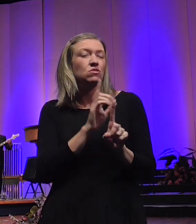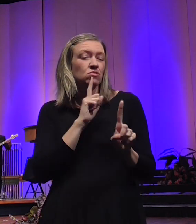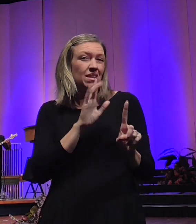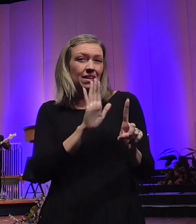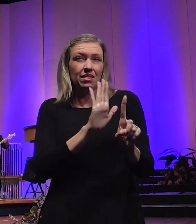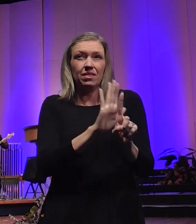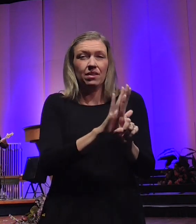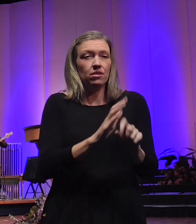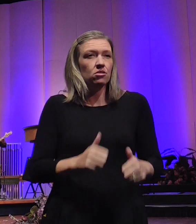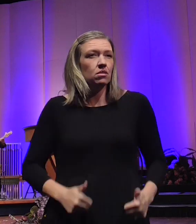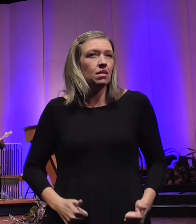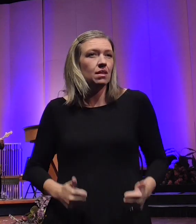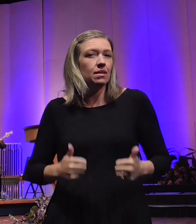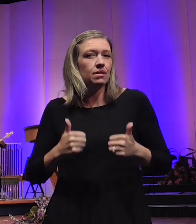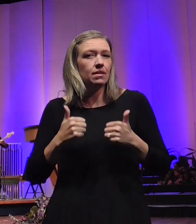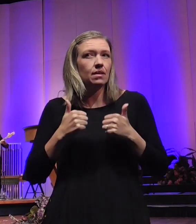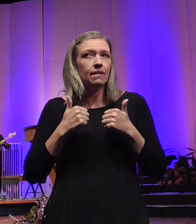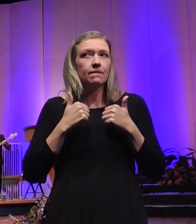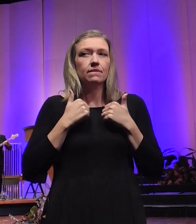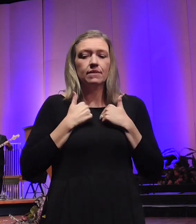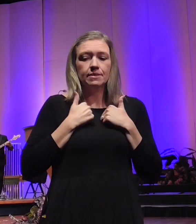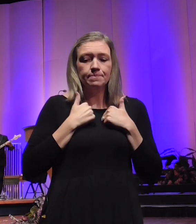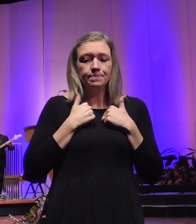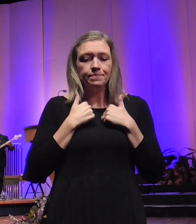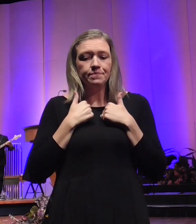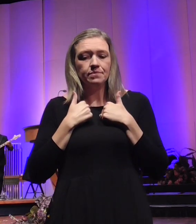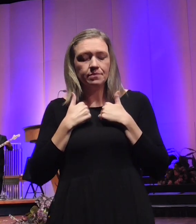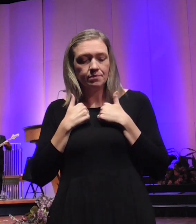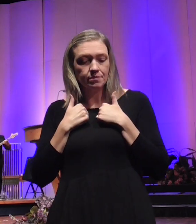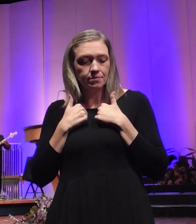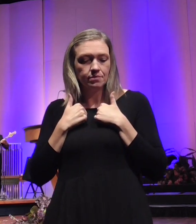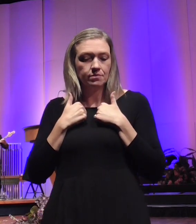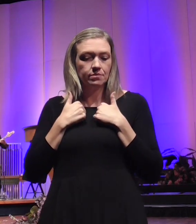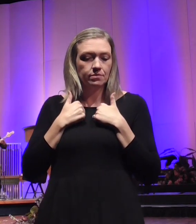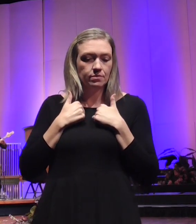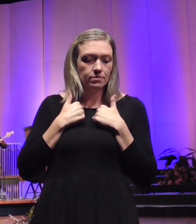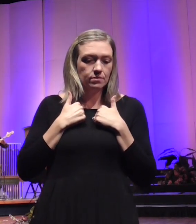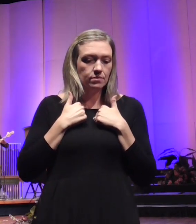It's their life,